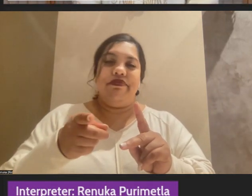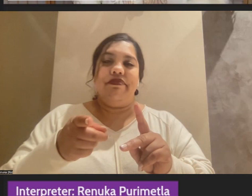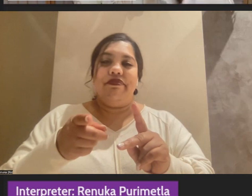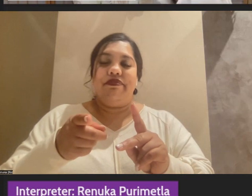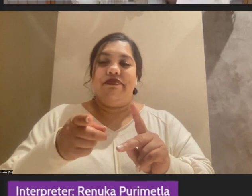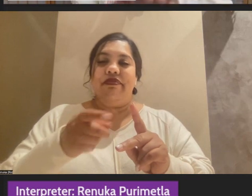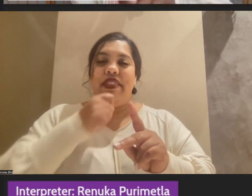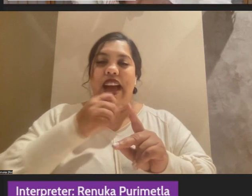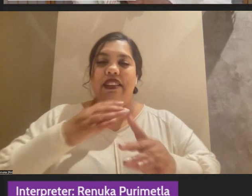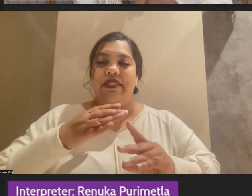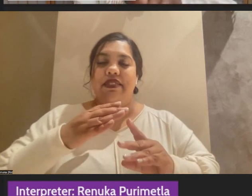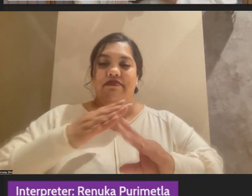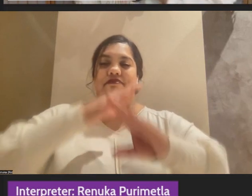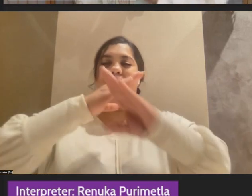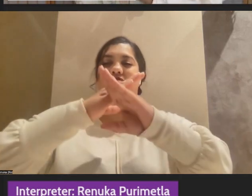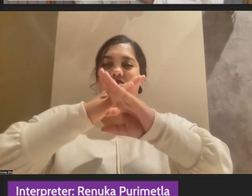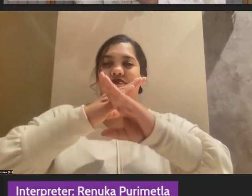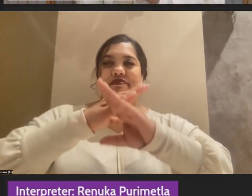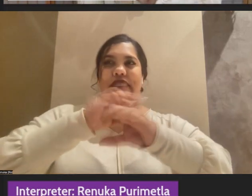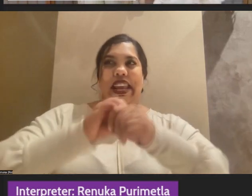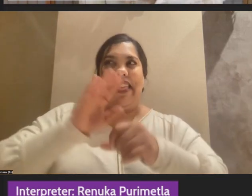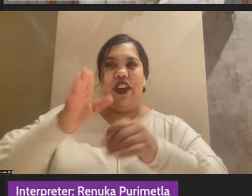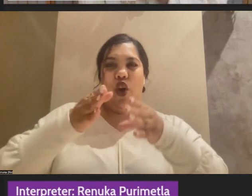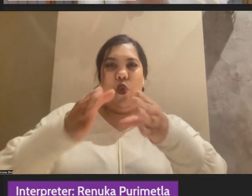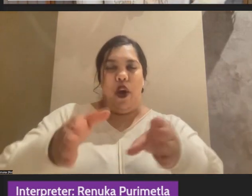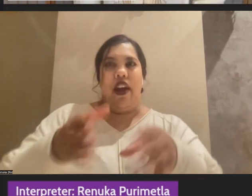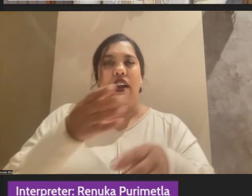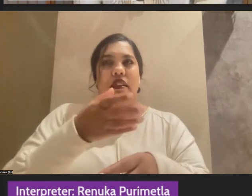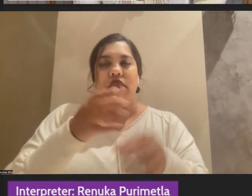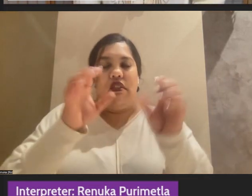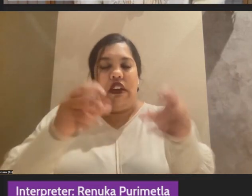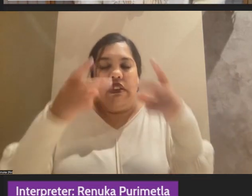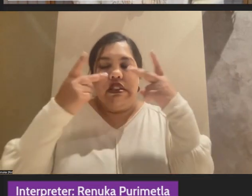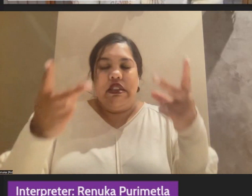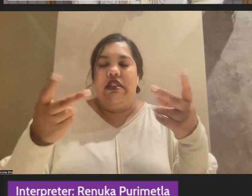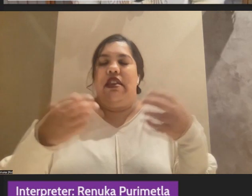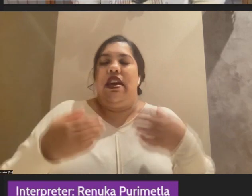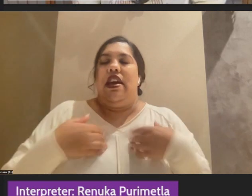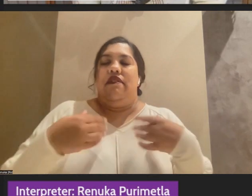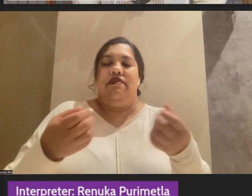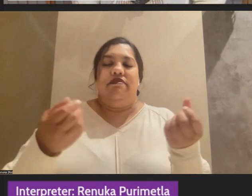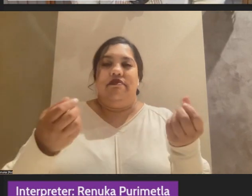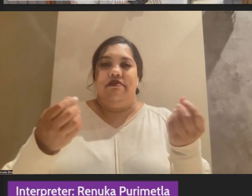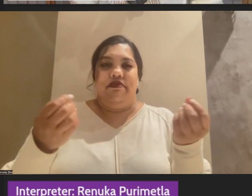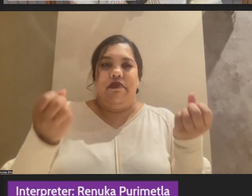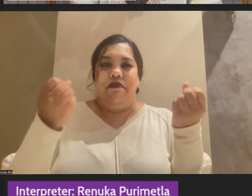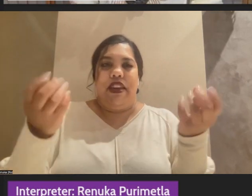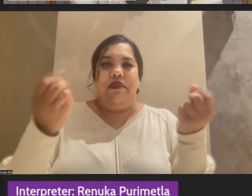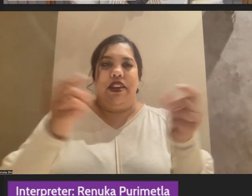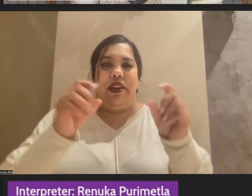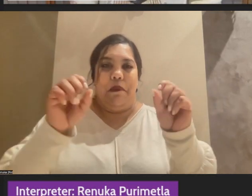Cool. However, much like she, I'm curious to know, what is this